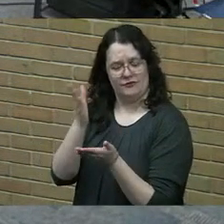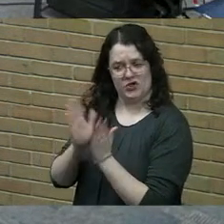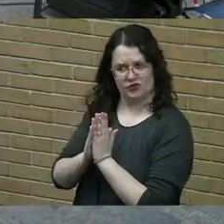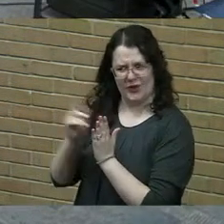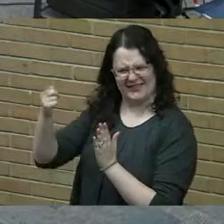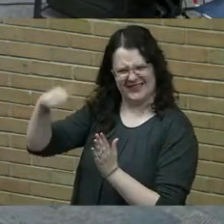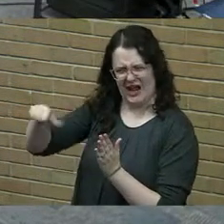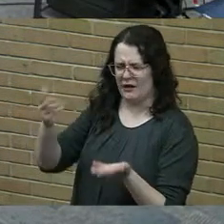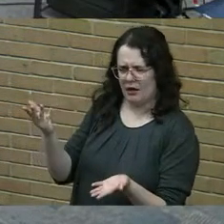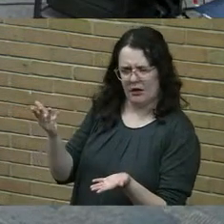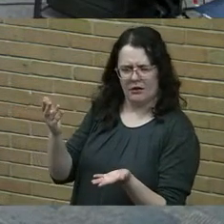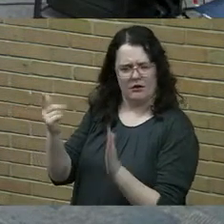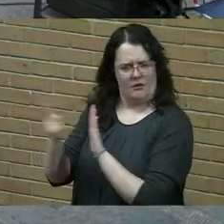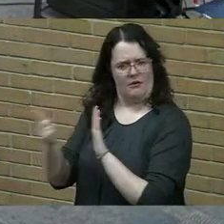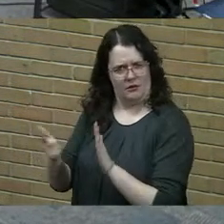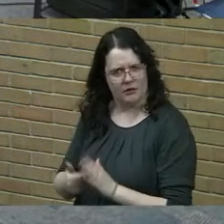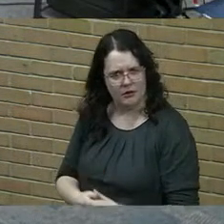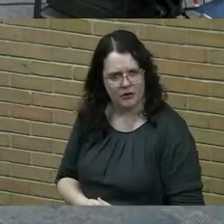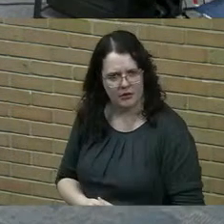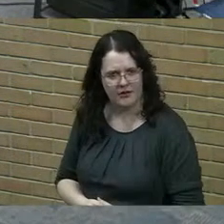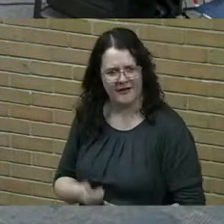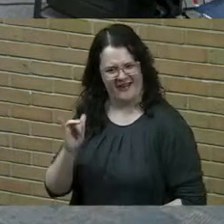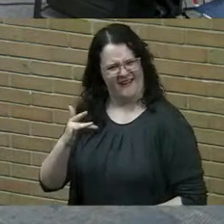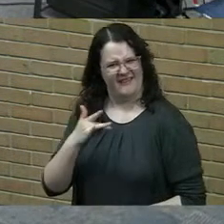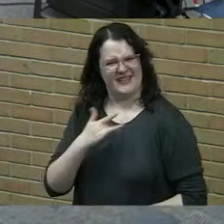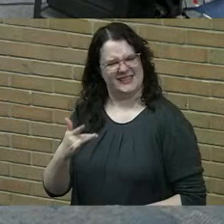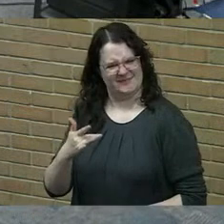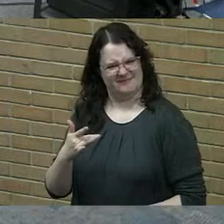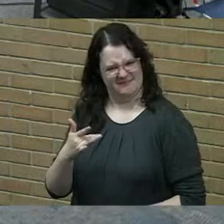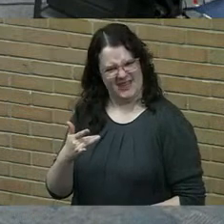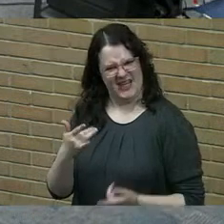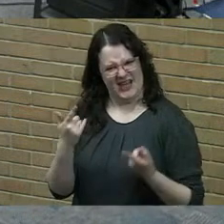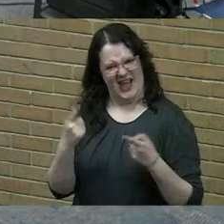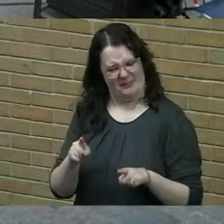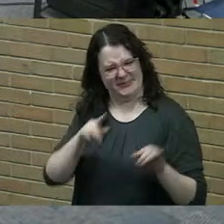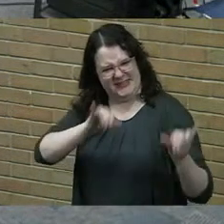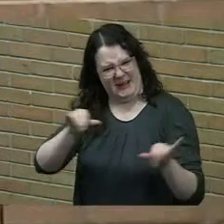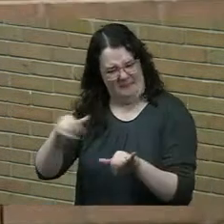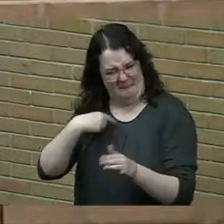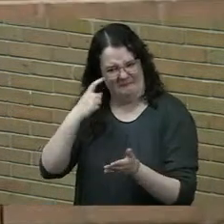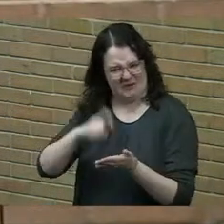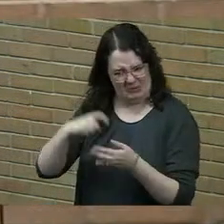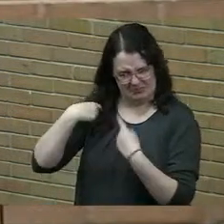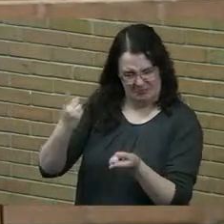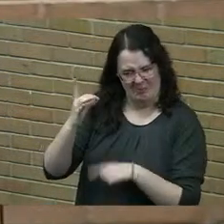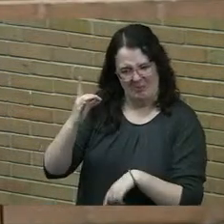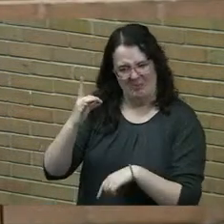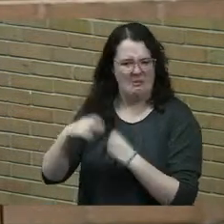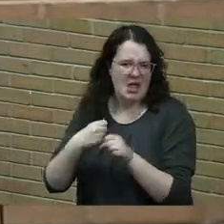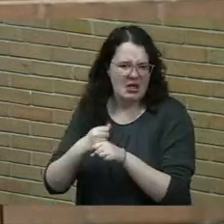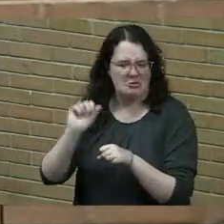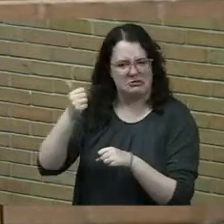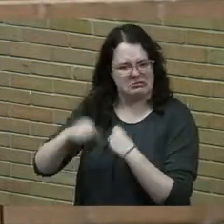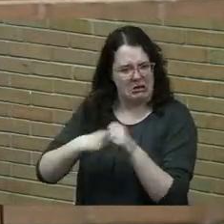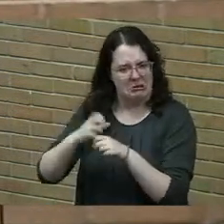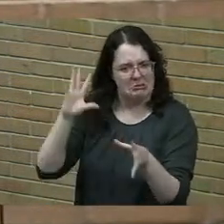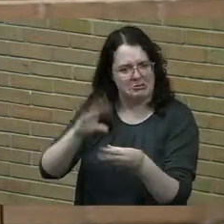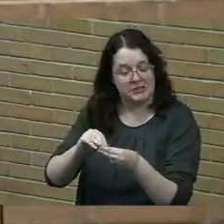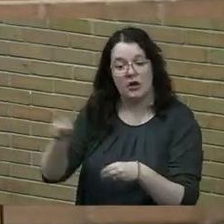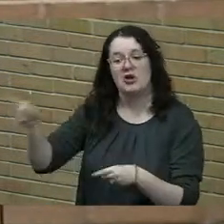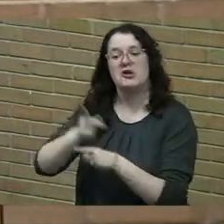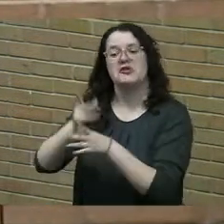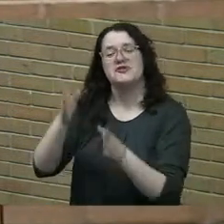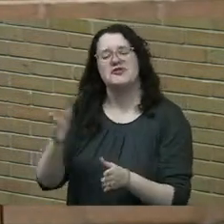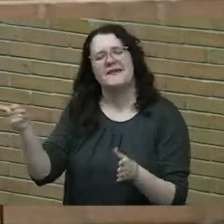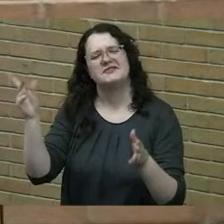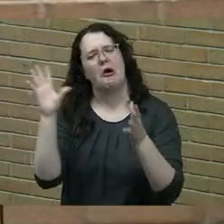And this is a general trend that I've noticed over the past 8 or 10 years or so. The supervisor paints this